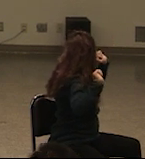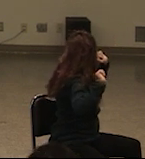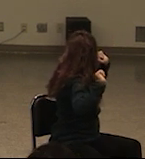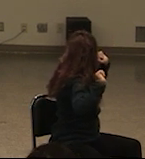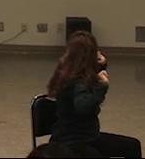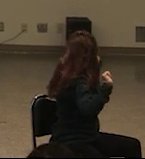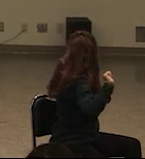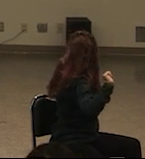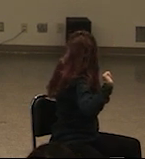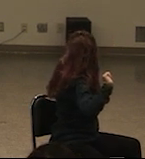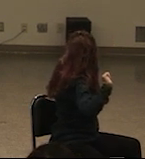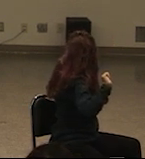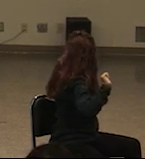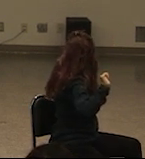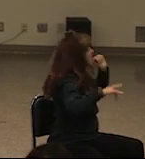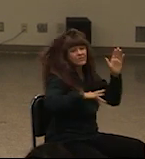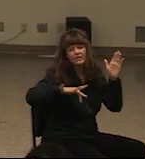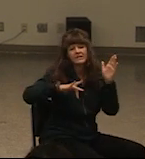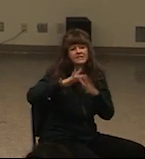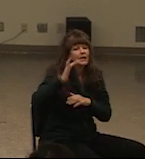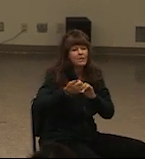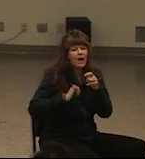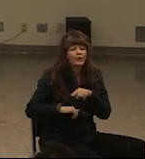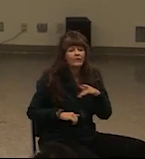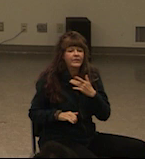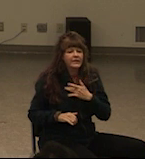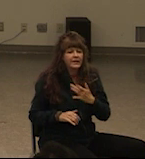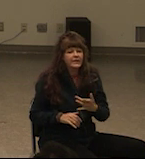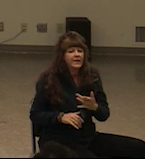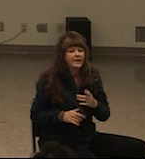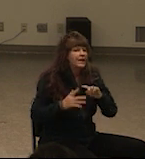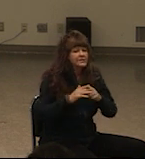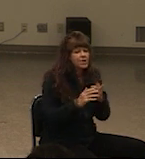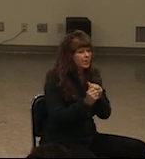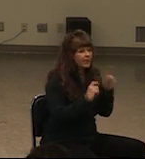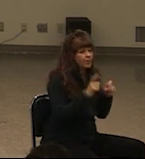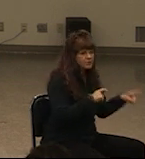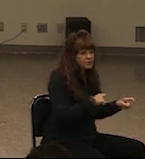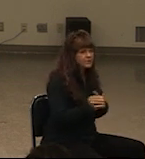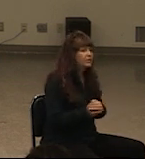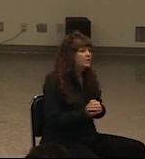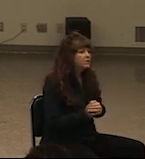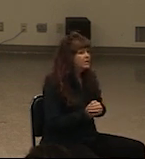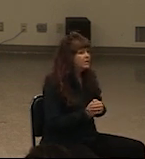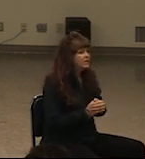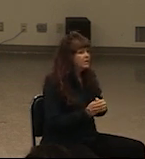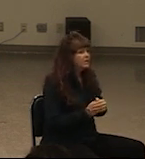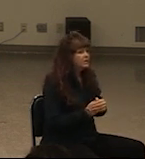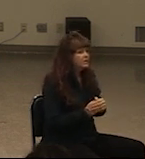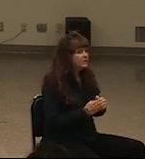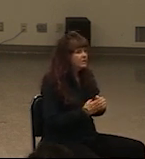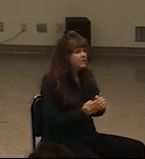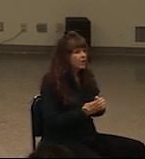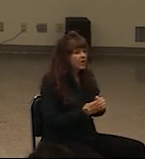skip the how you're feeling, and we're going to jump right into the question of who comes to mind when you think of LGBTQIA leaders, activists, and change agents. So